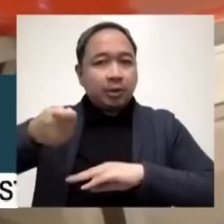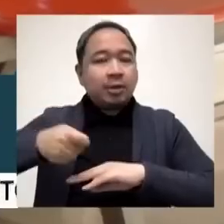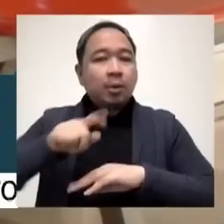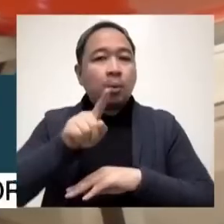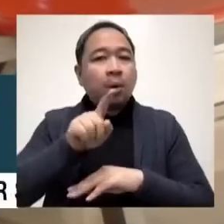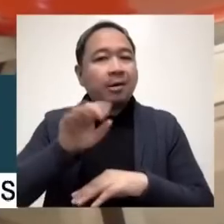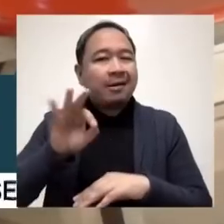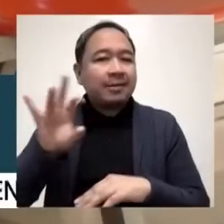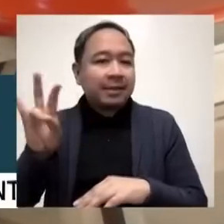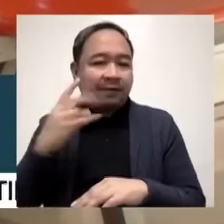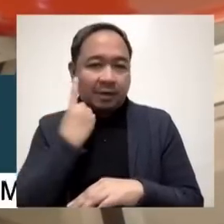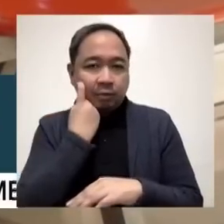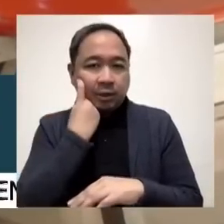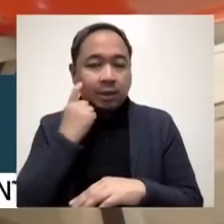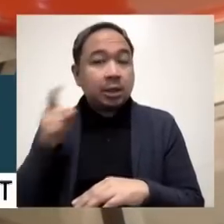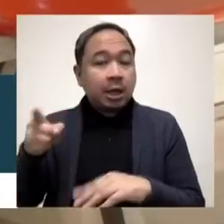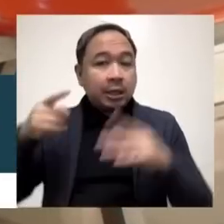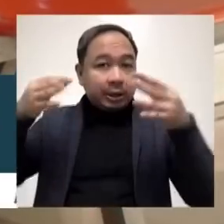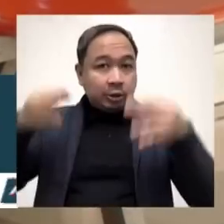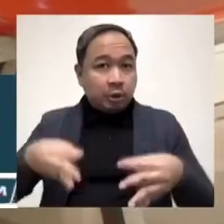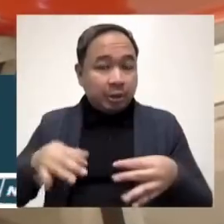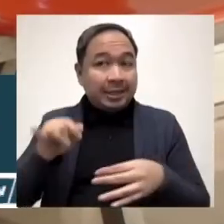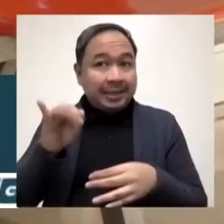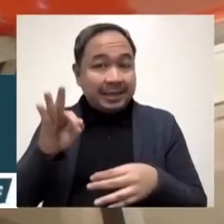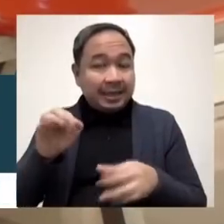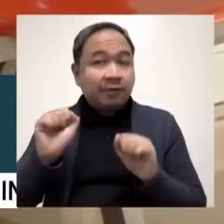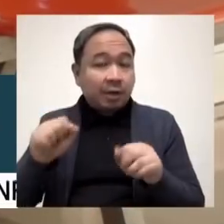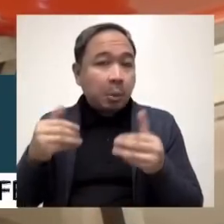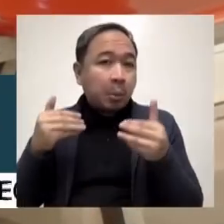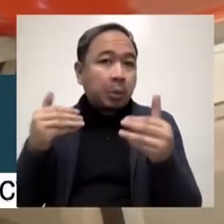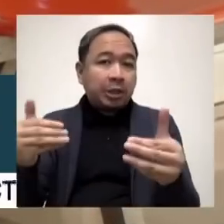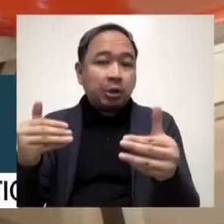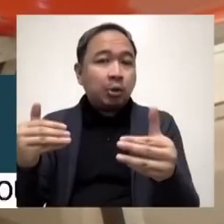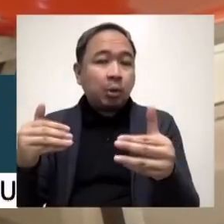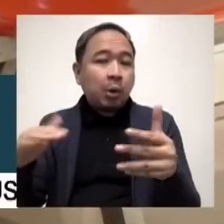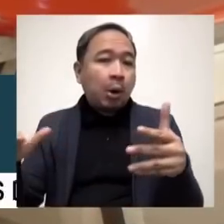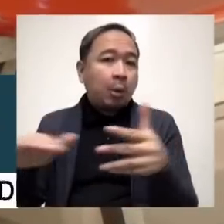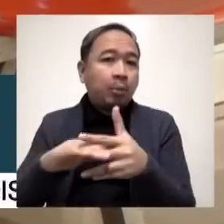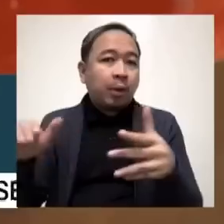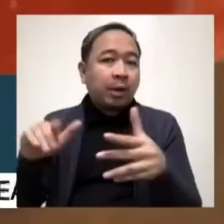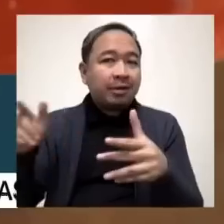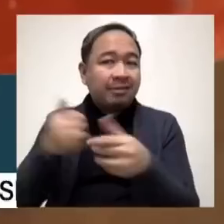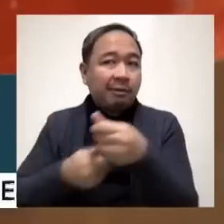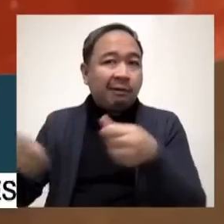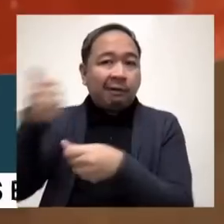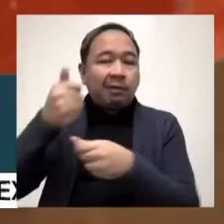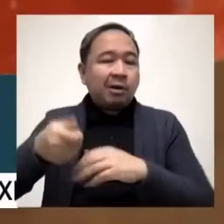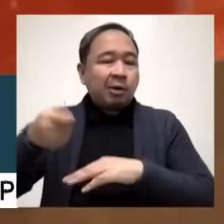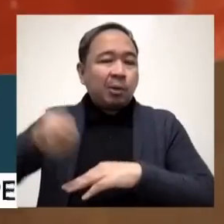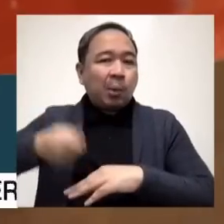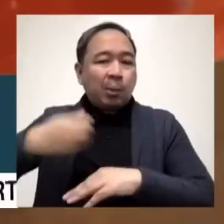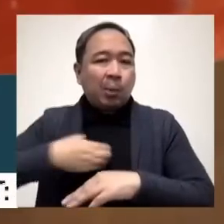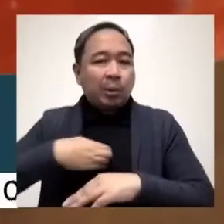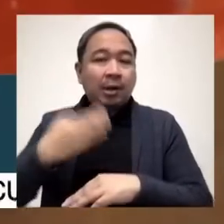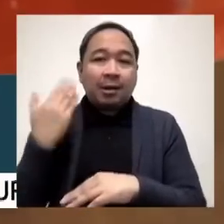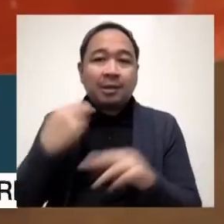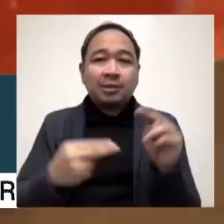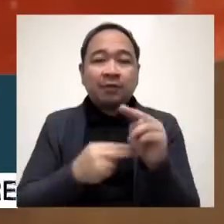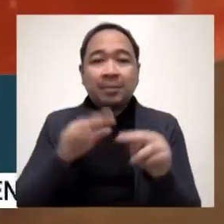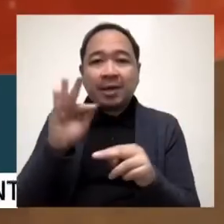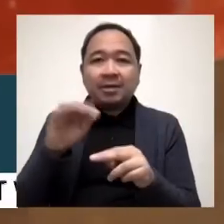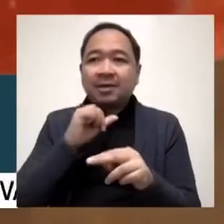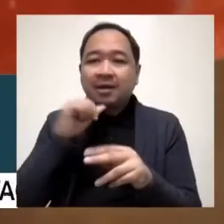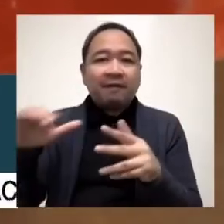resolution will say if there's a probable cause to file illegal importation charge in court. Last November 9, Remulla's camp didn't file for a